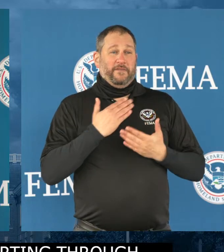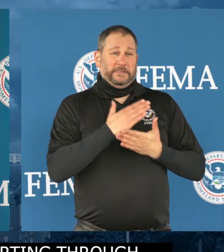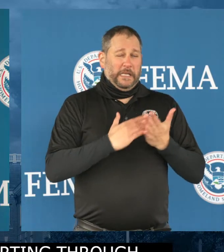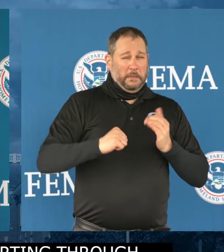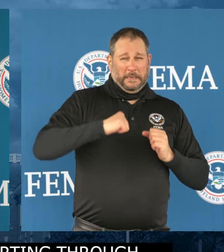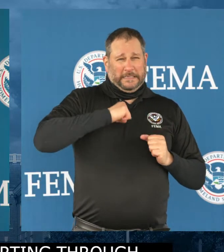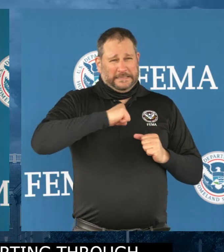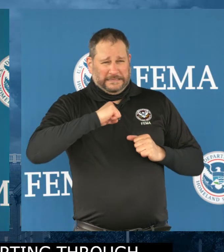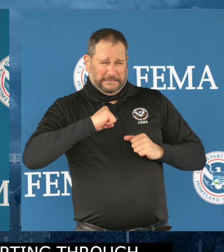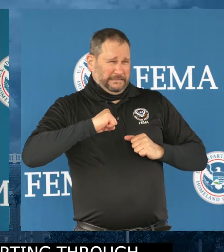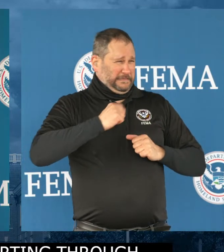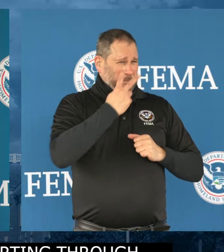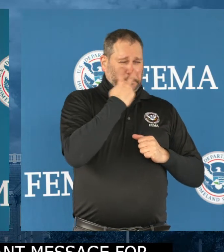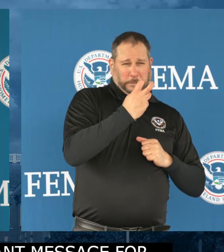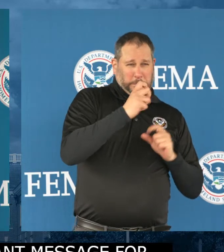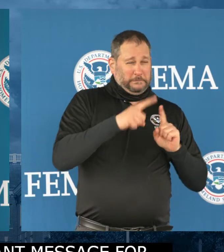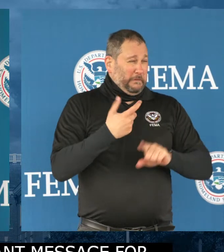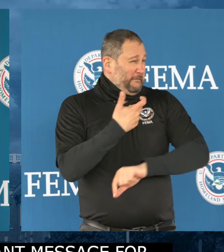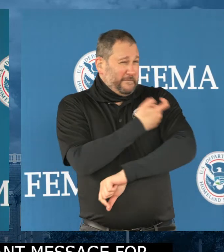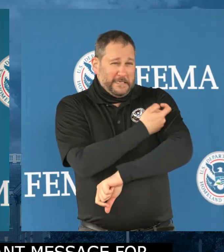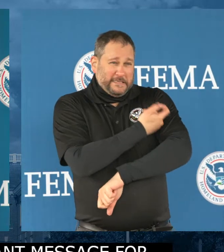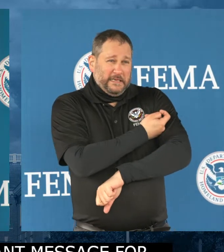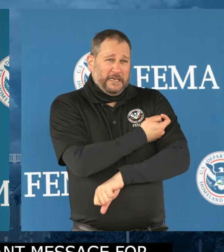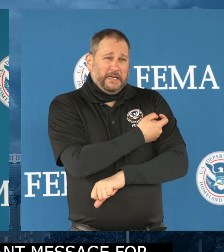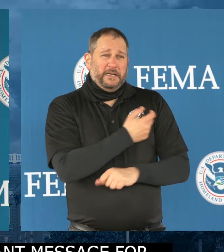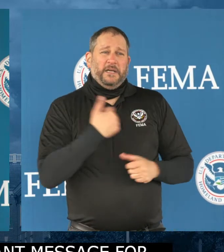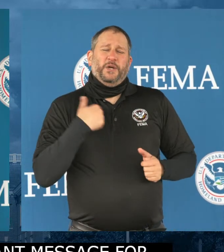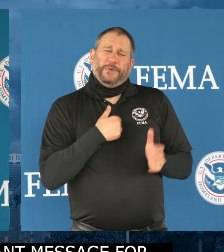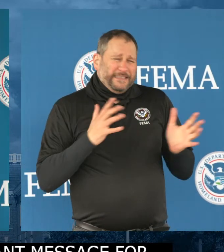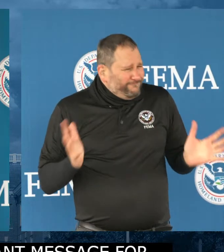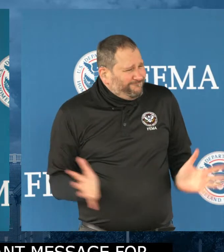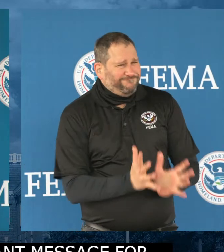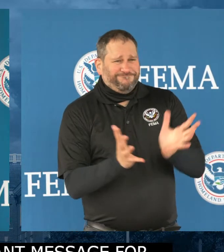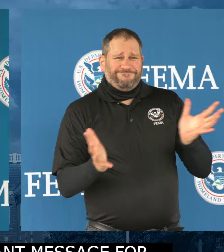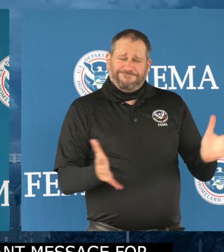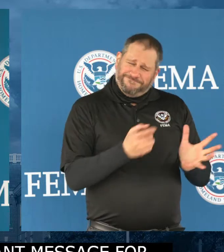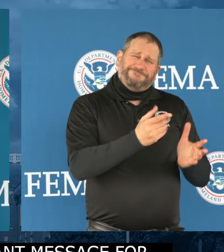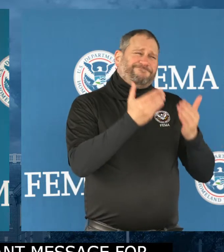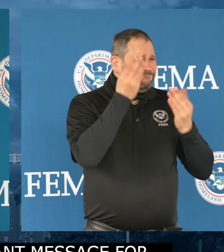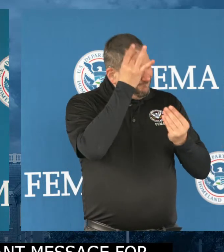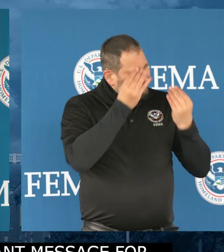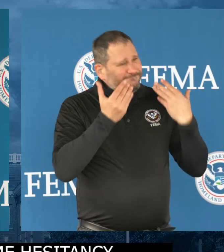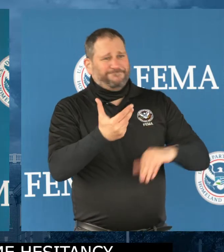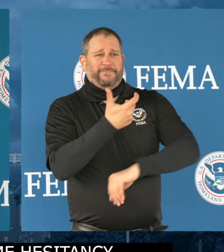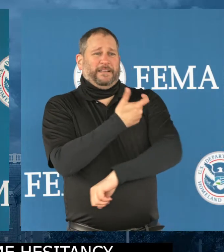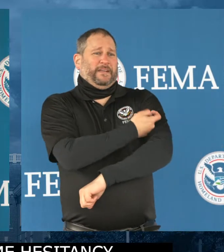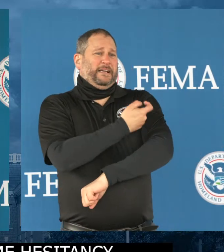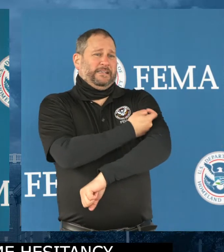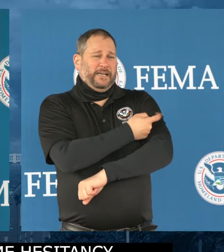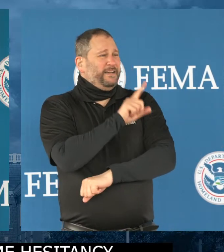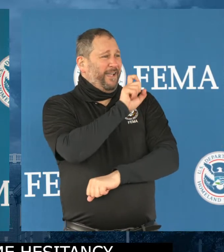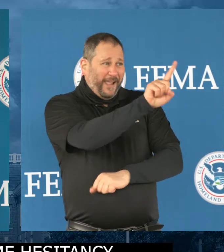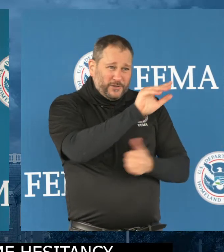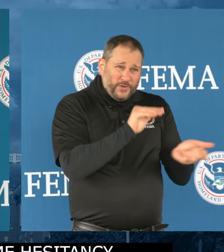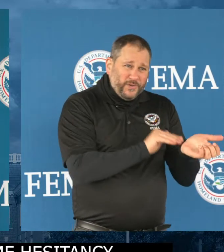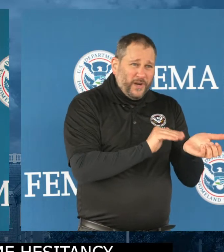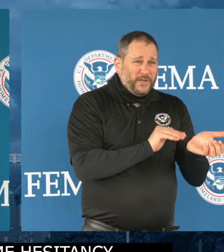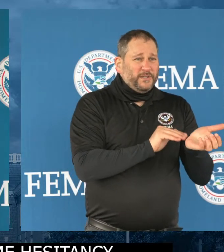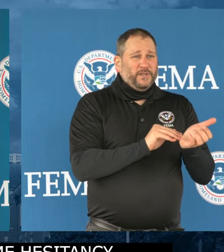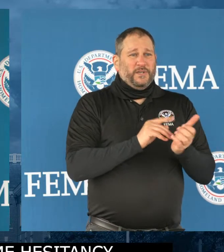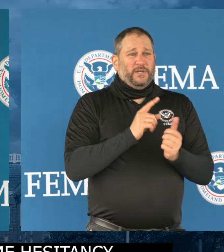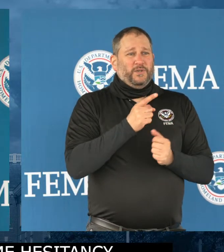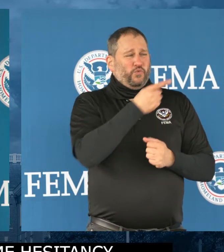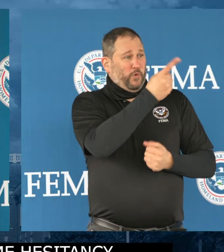getting vaccinated. We would encourage them to do so, to talk to their physician, to talk to somebody that we